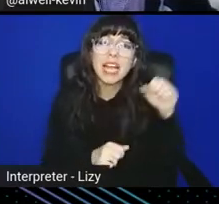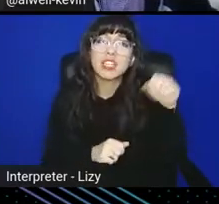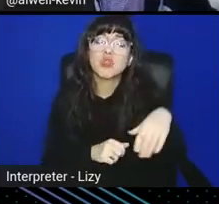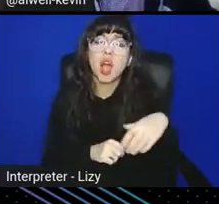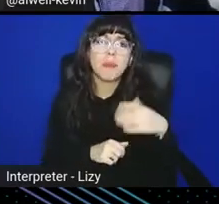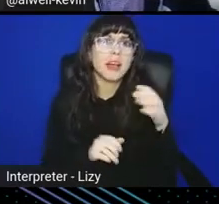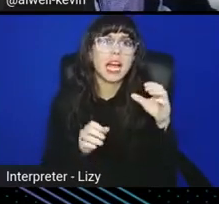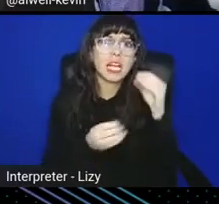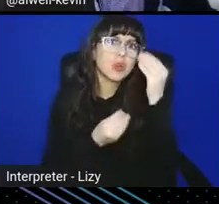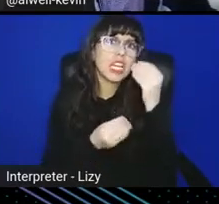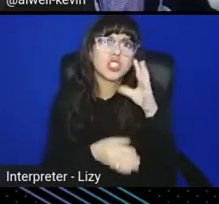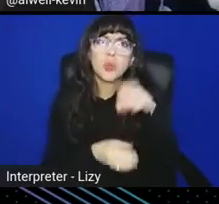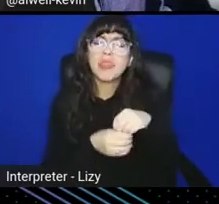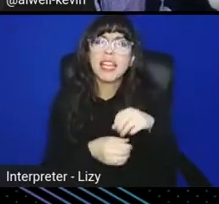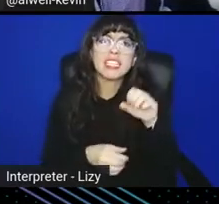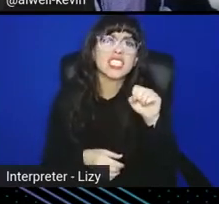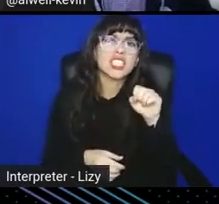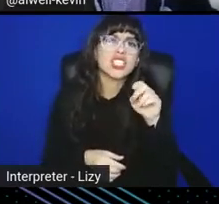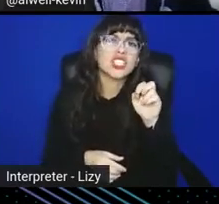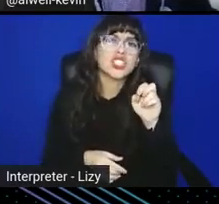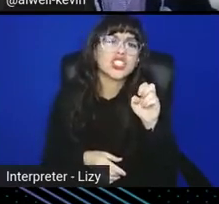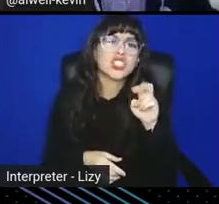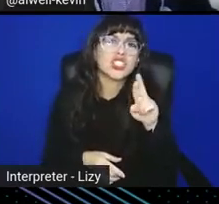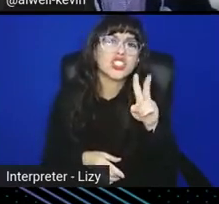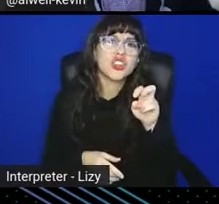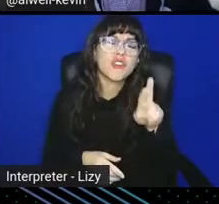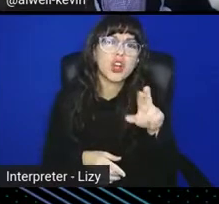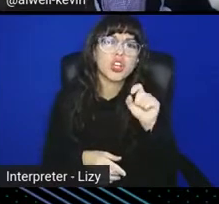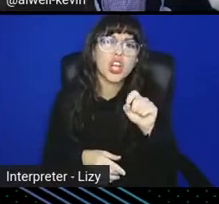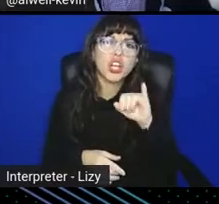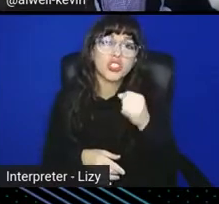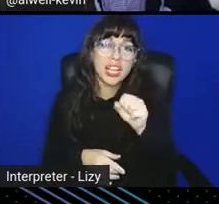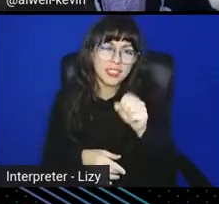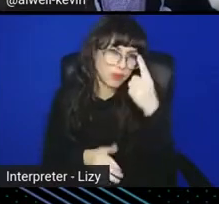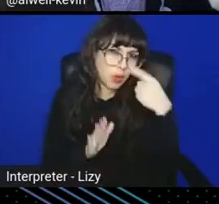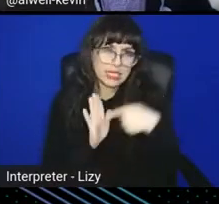in server.js, for example,